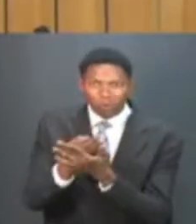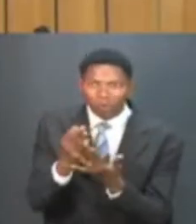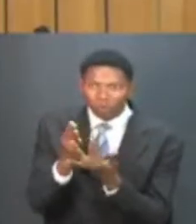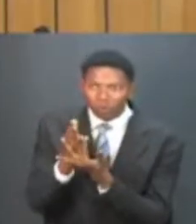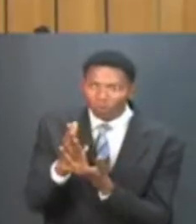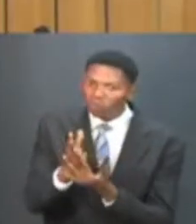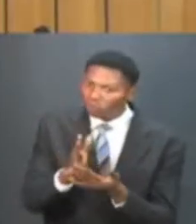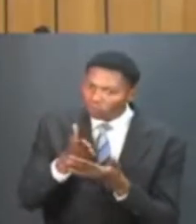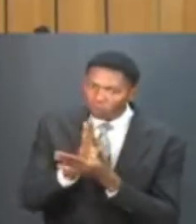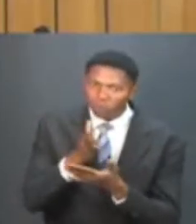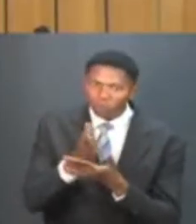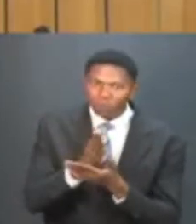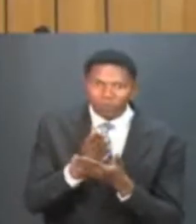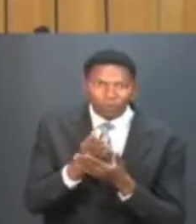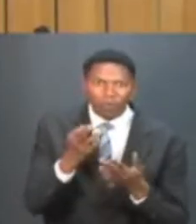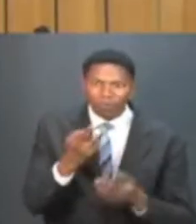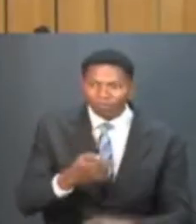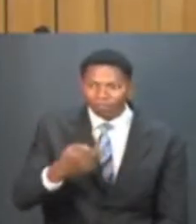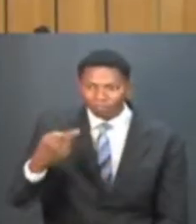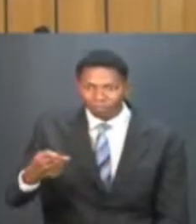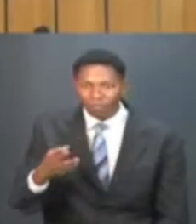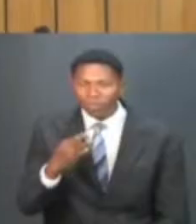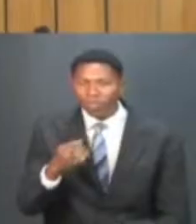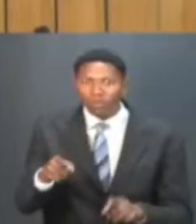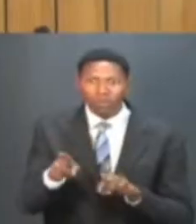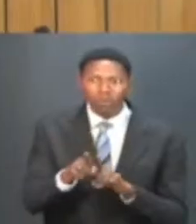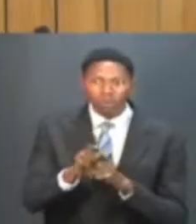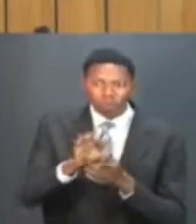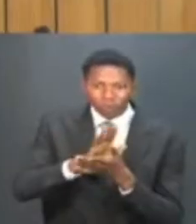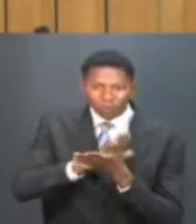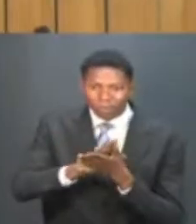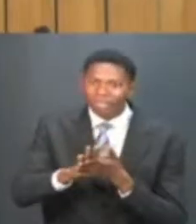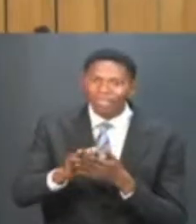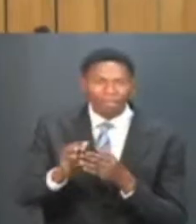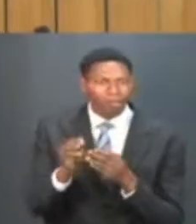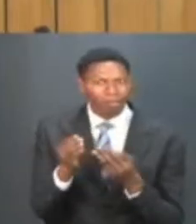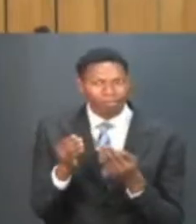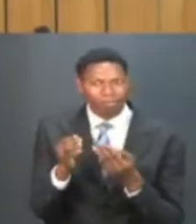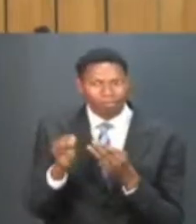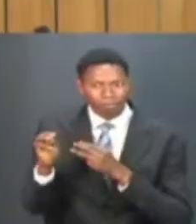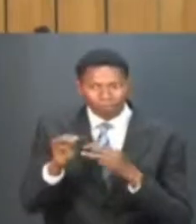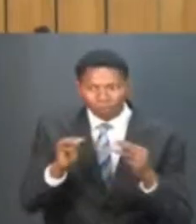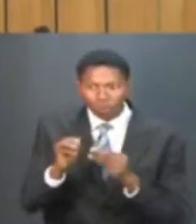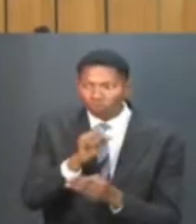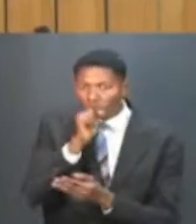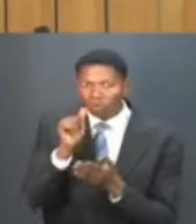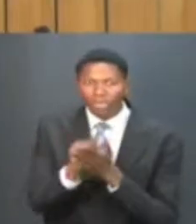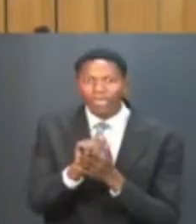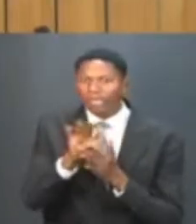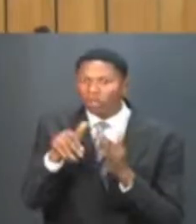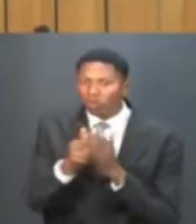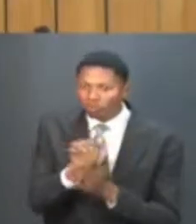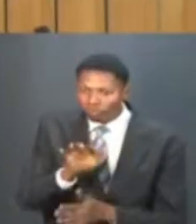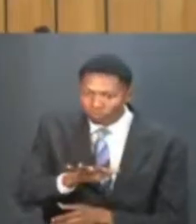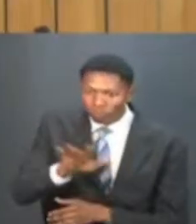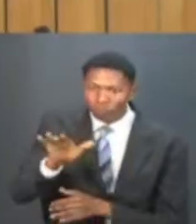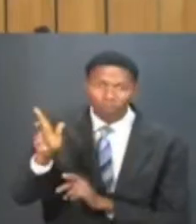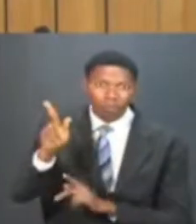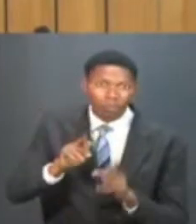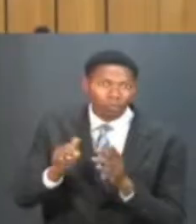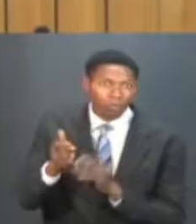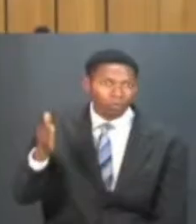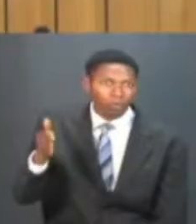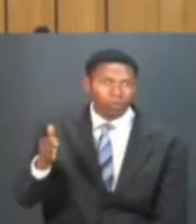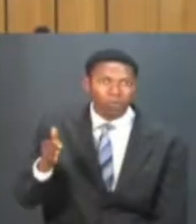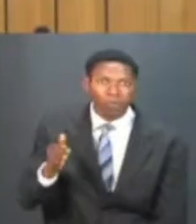resourcing, strong oversight, and transparent management to ensure that it reaches those who need it most. Right